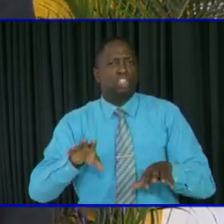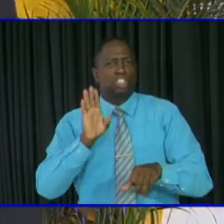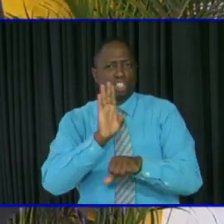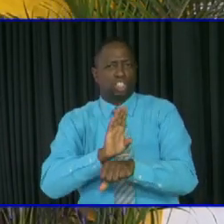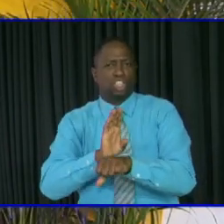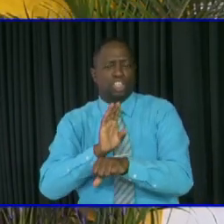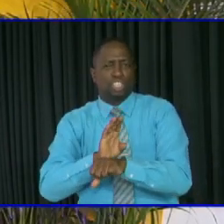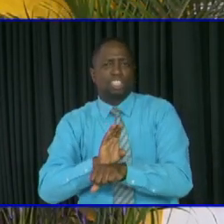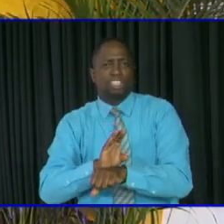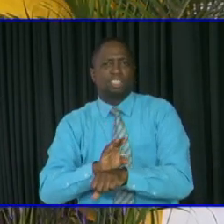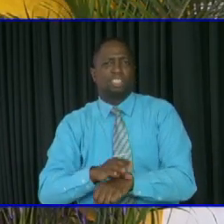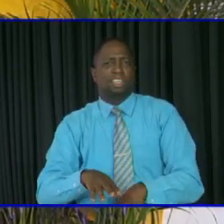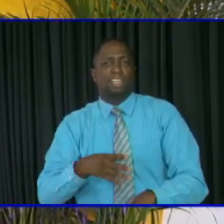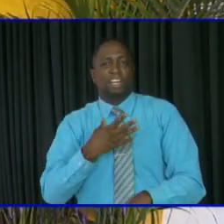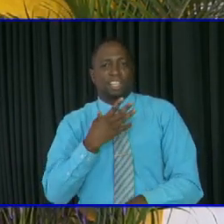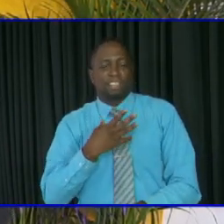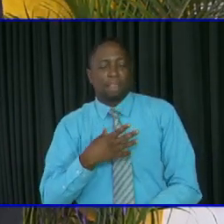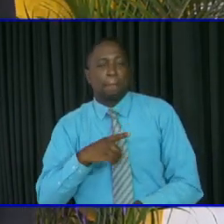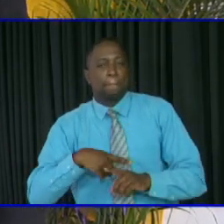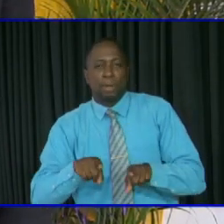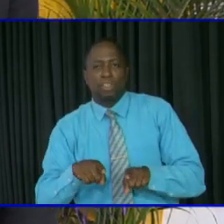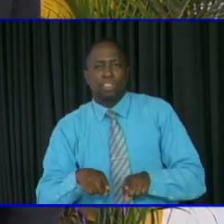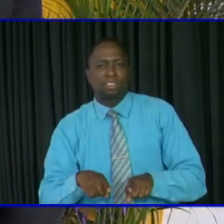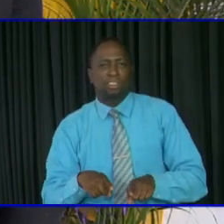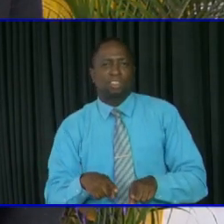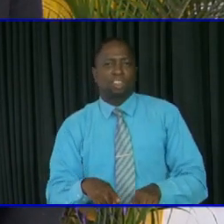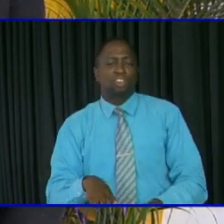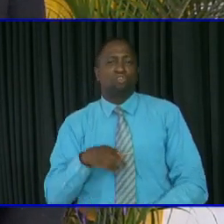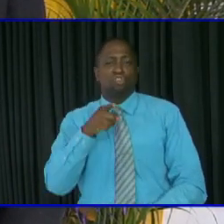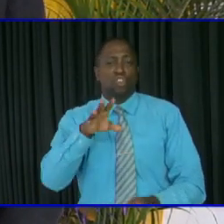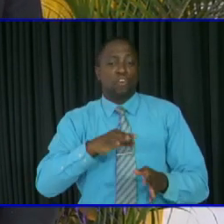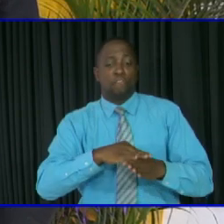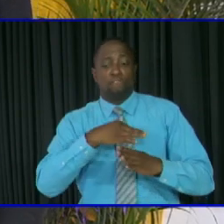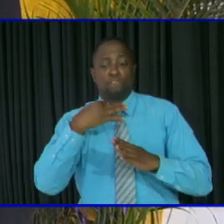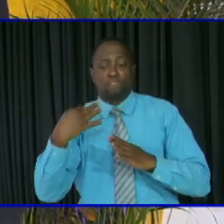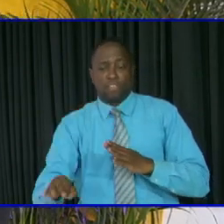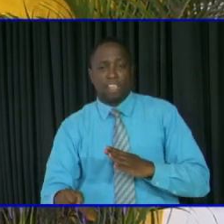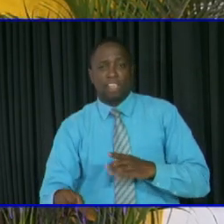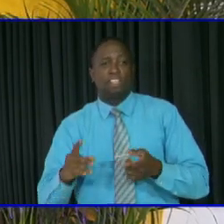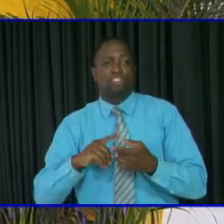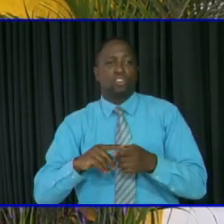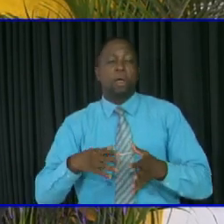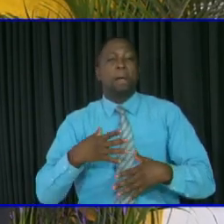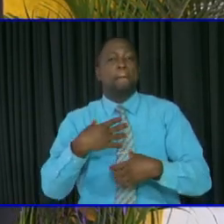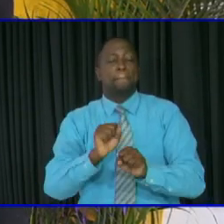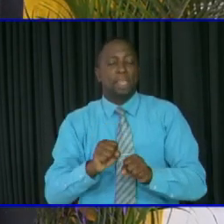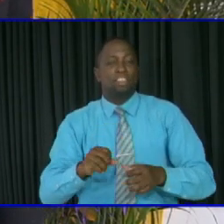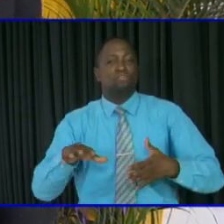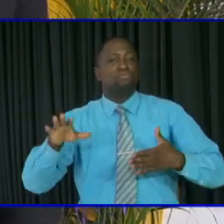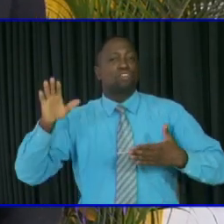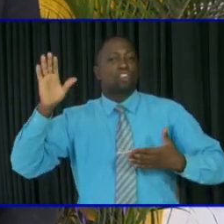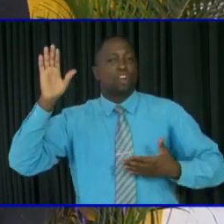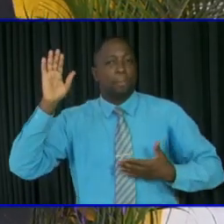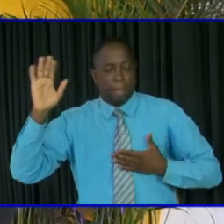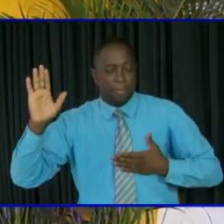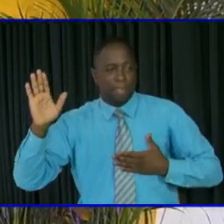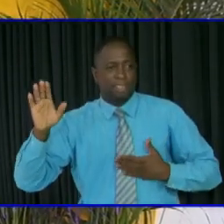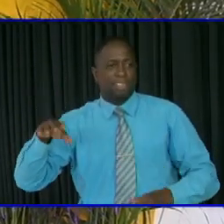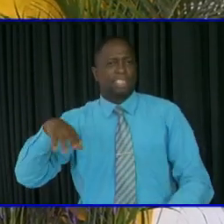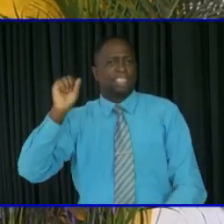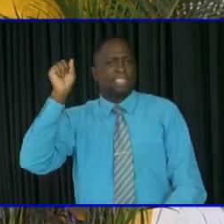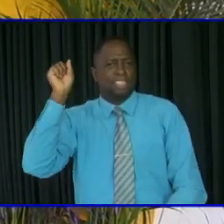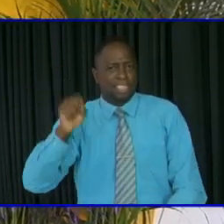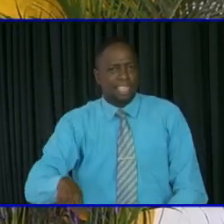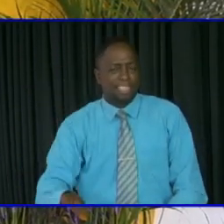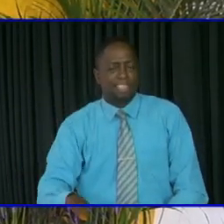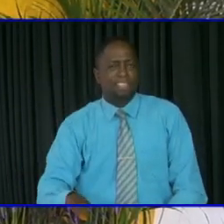like these time and again, but you would have failed to make a commitment. You attend the engagement